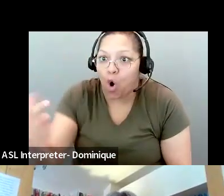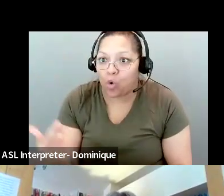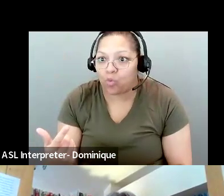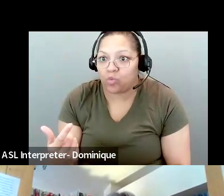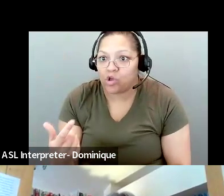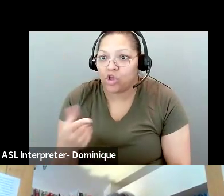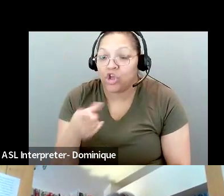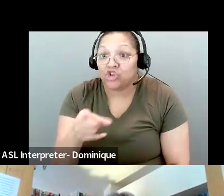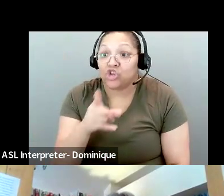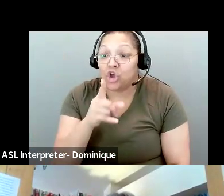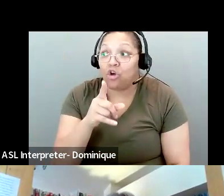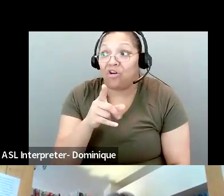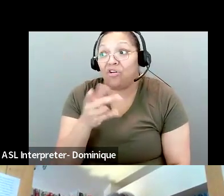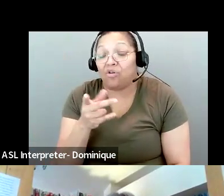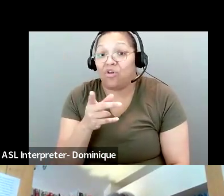basically